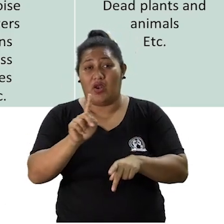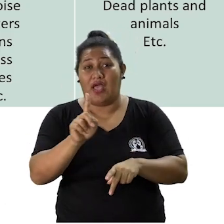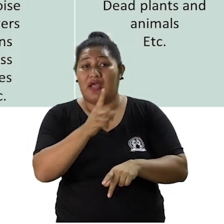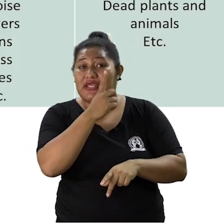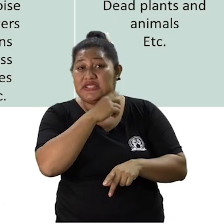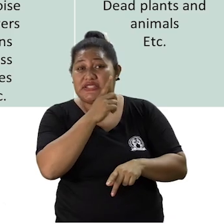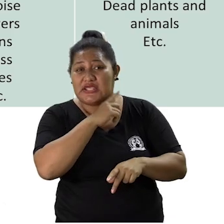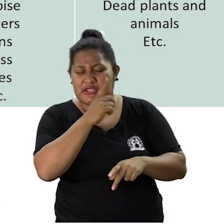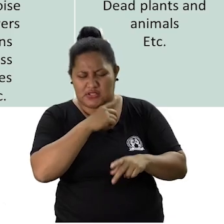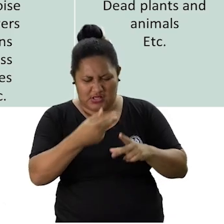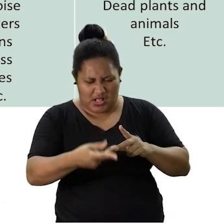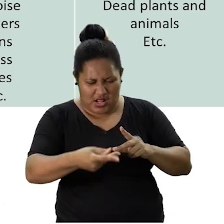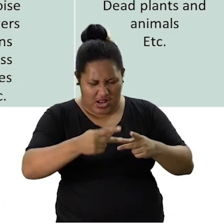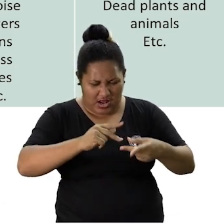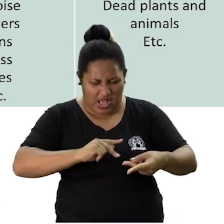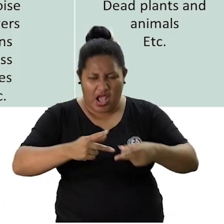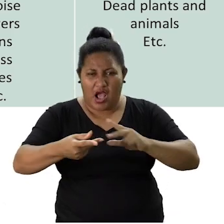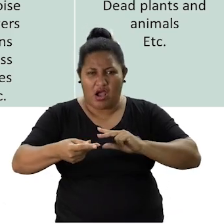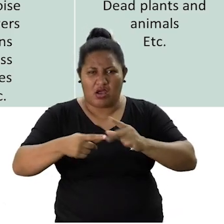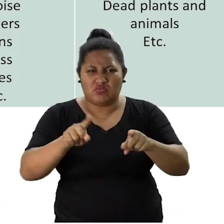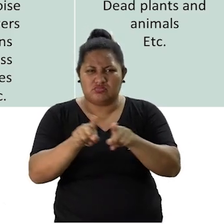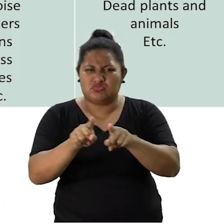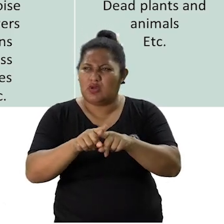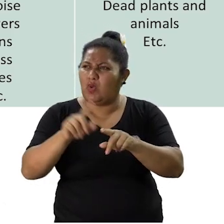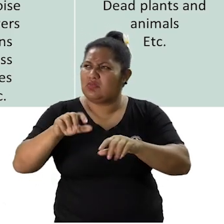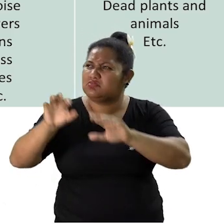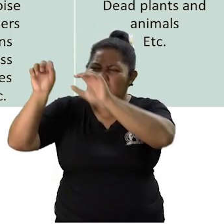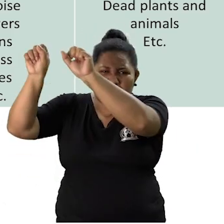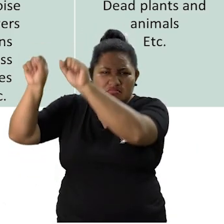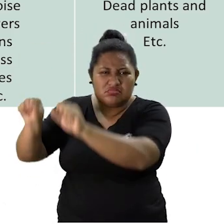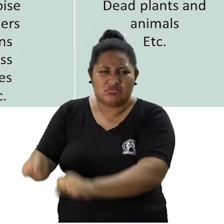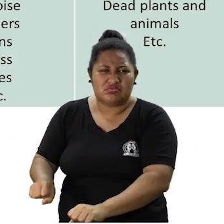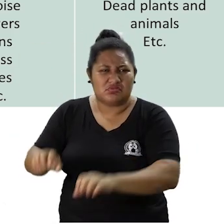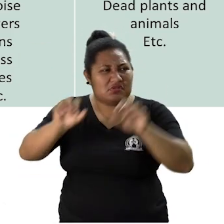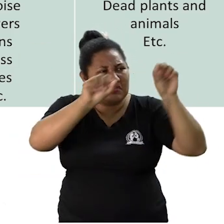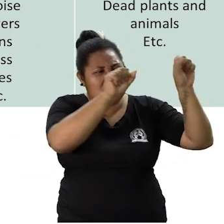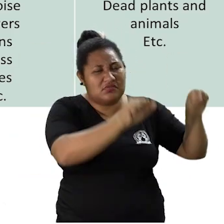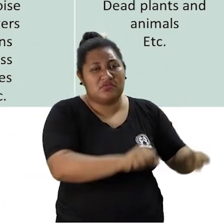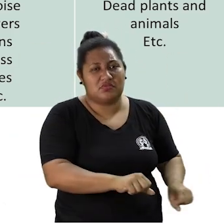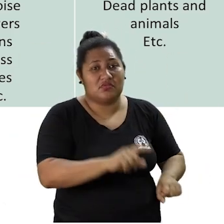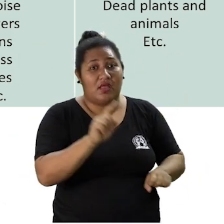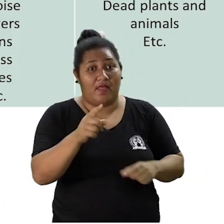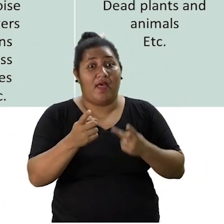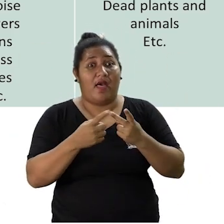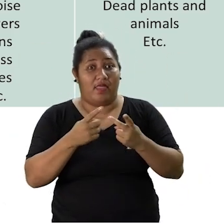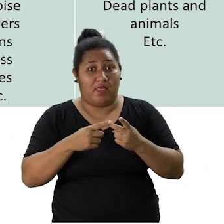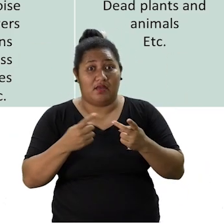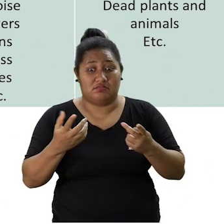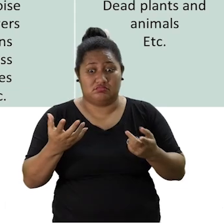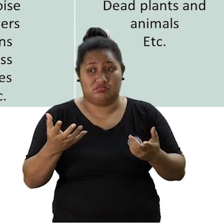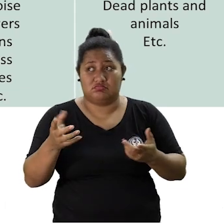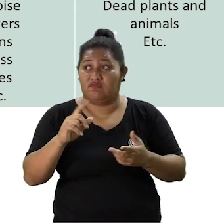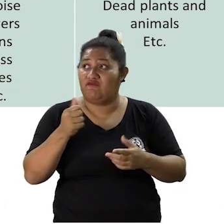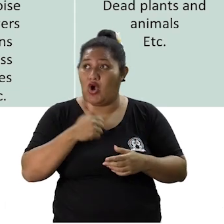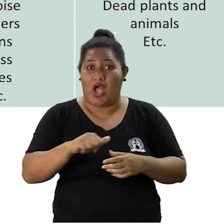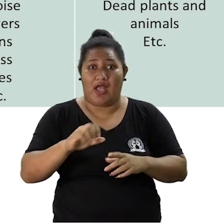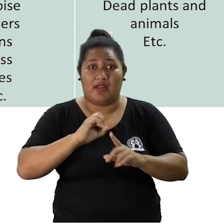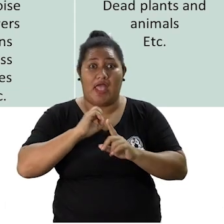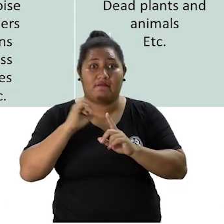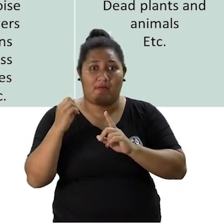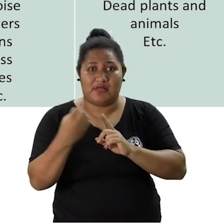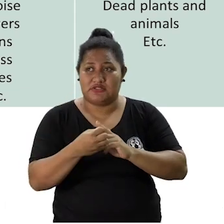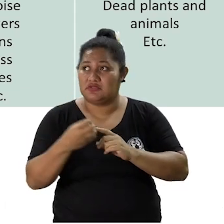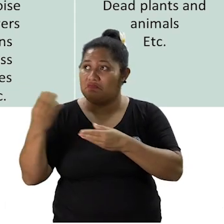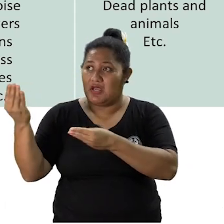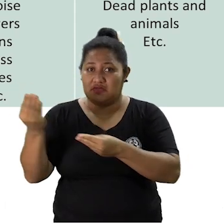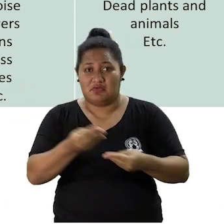la langa pia o se au polpola. Ia, o le isi le interaction. Tātou te whaonga ina me o le si o manga.